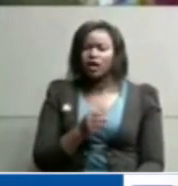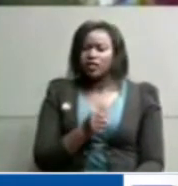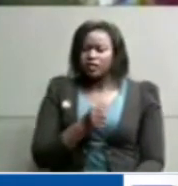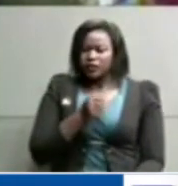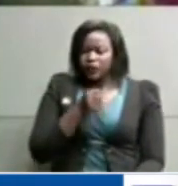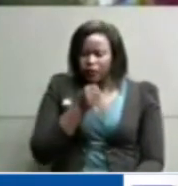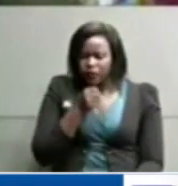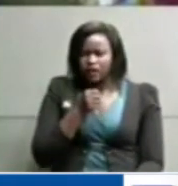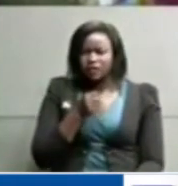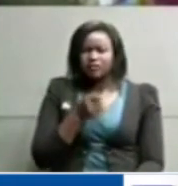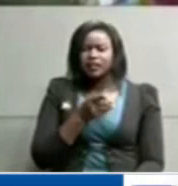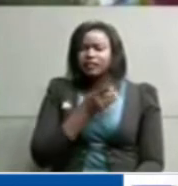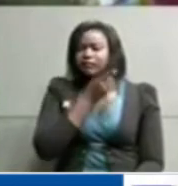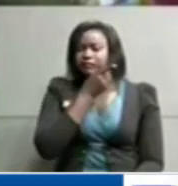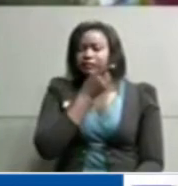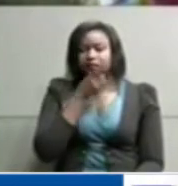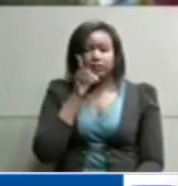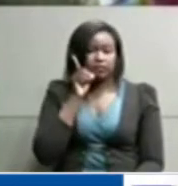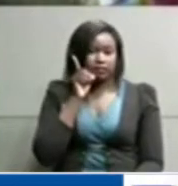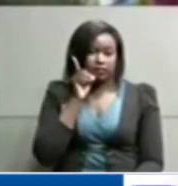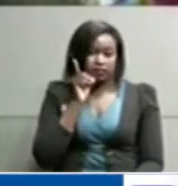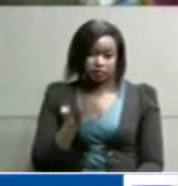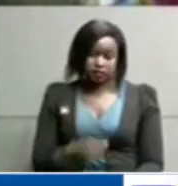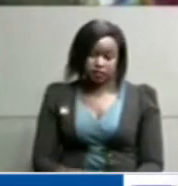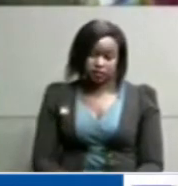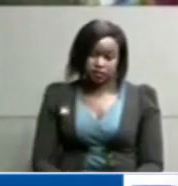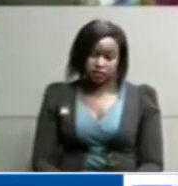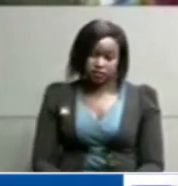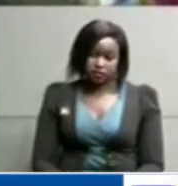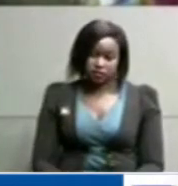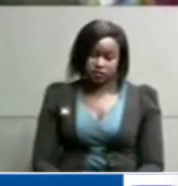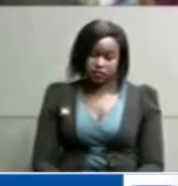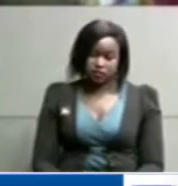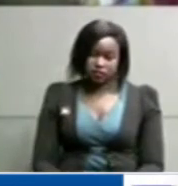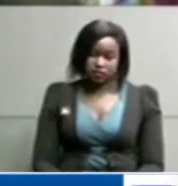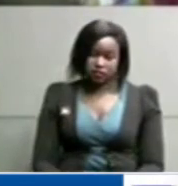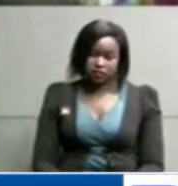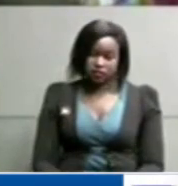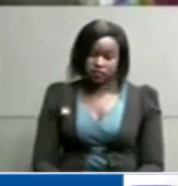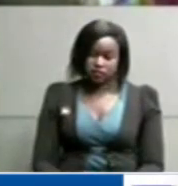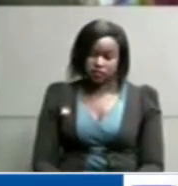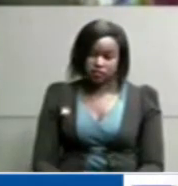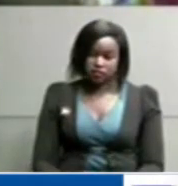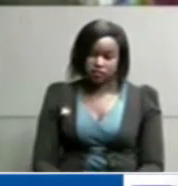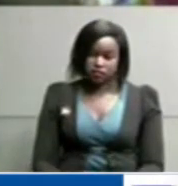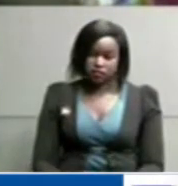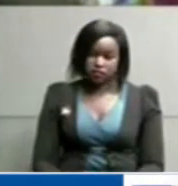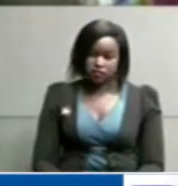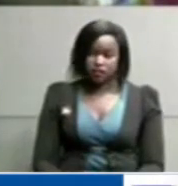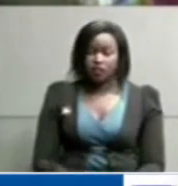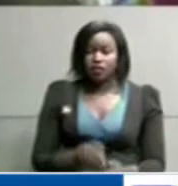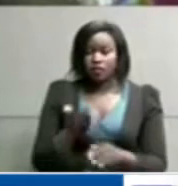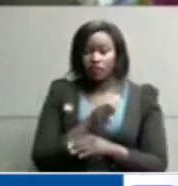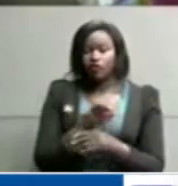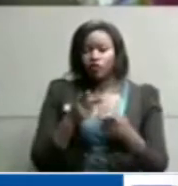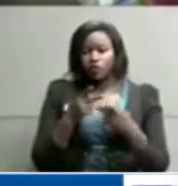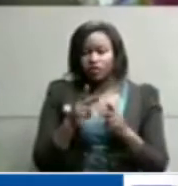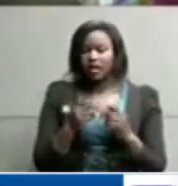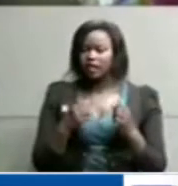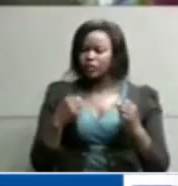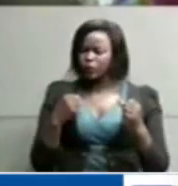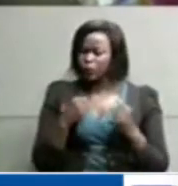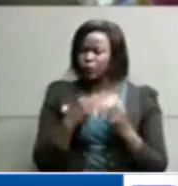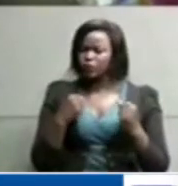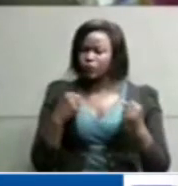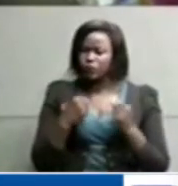it tends to be at early stage before you get deep pneumonia, real pneumonia.